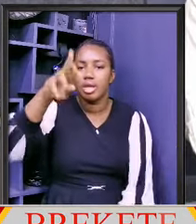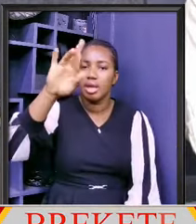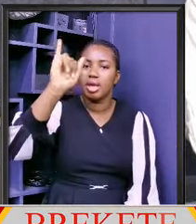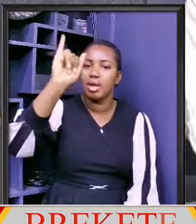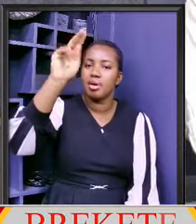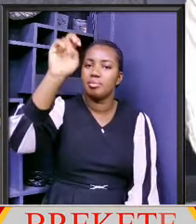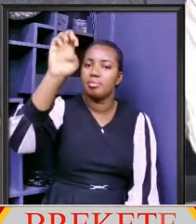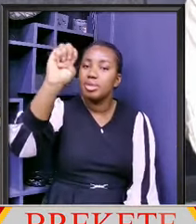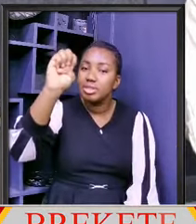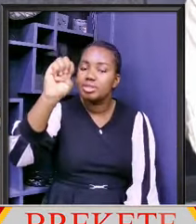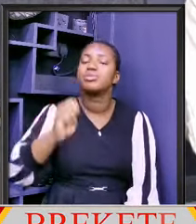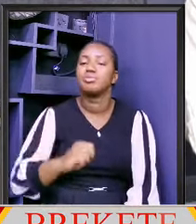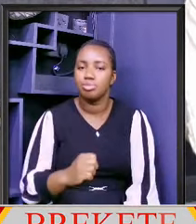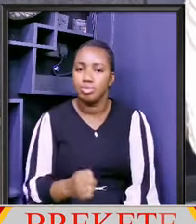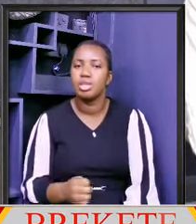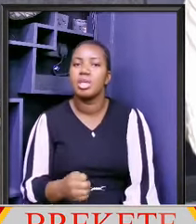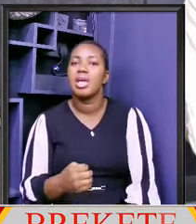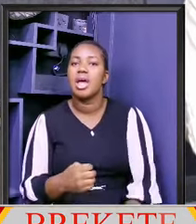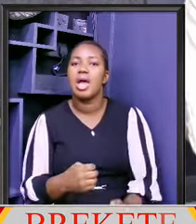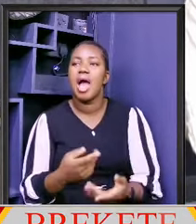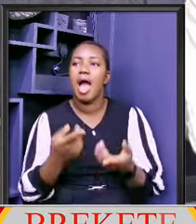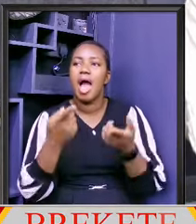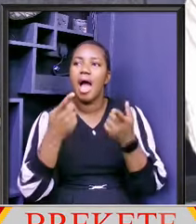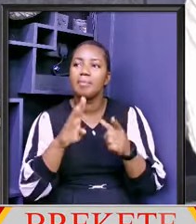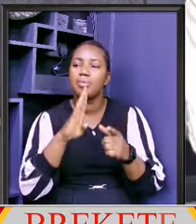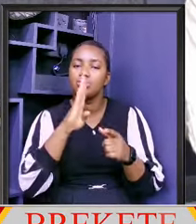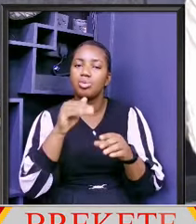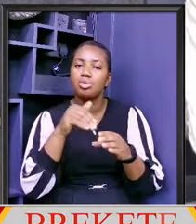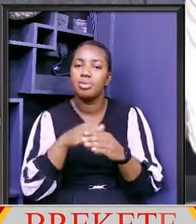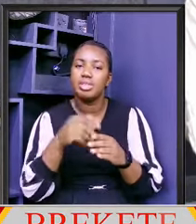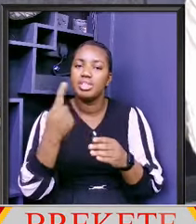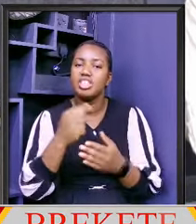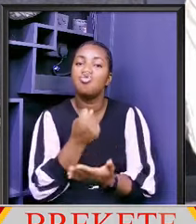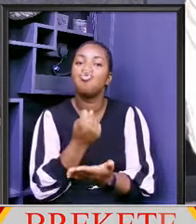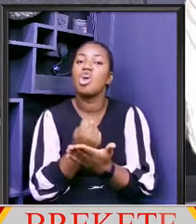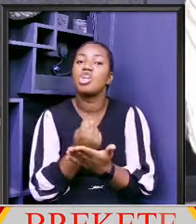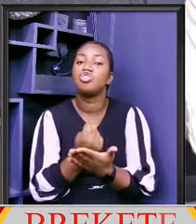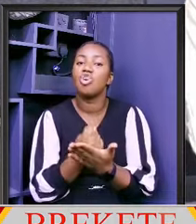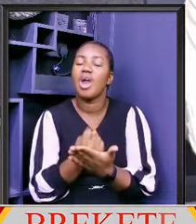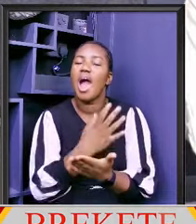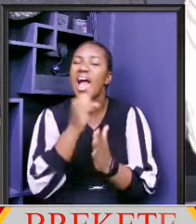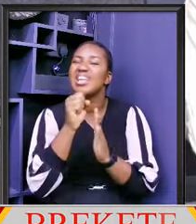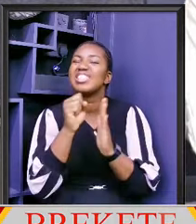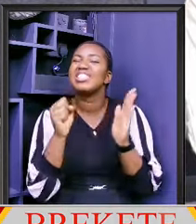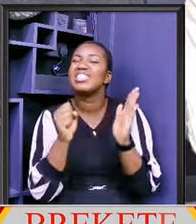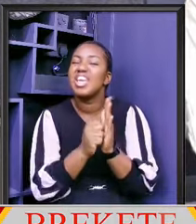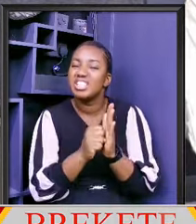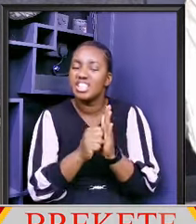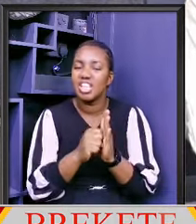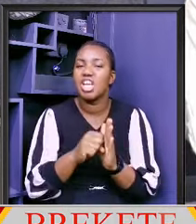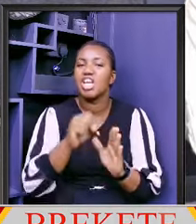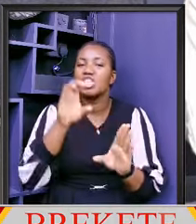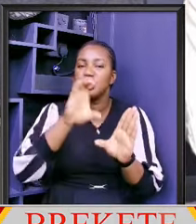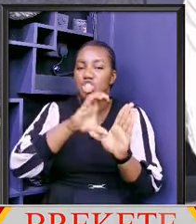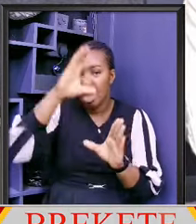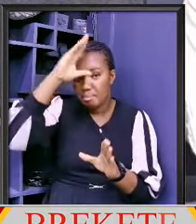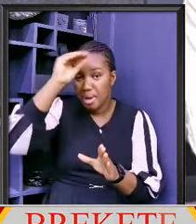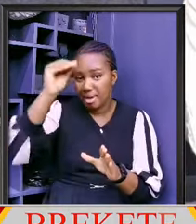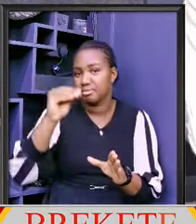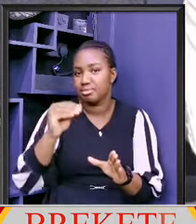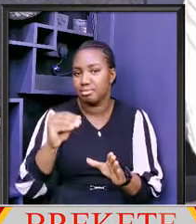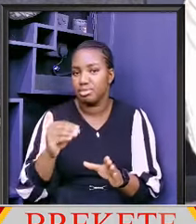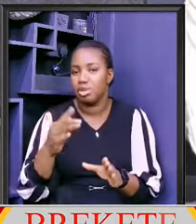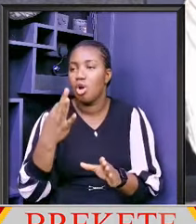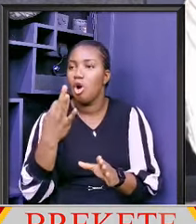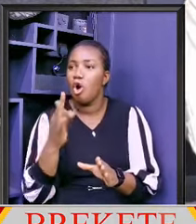Samson Akpelogu emerged as a treasurer and the state chairman of Ogun State. He was holding two offices. He's the state